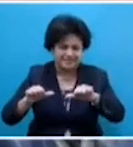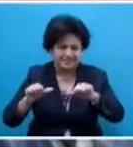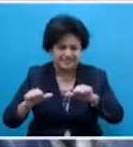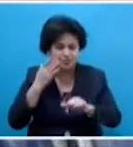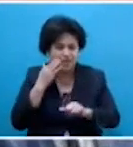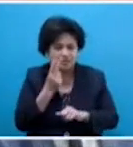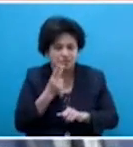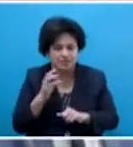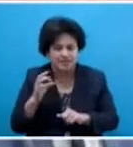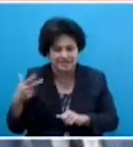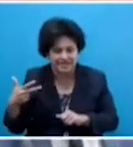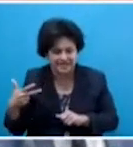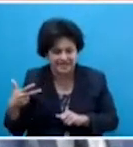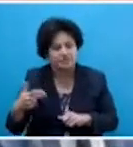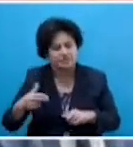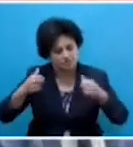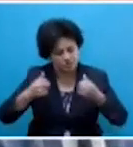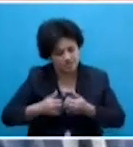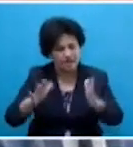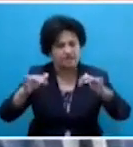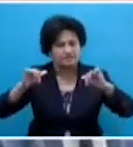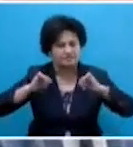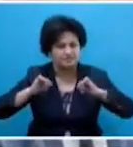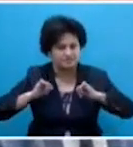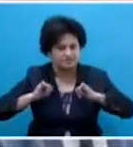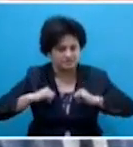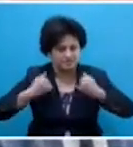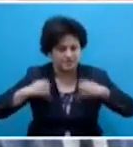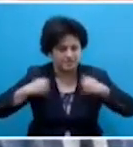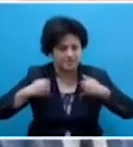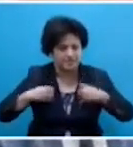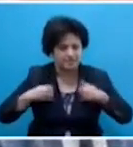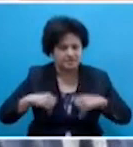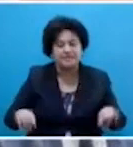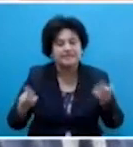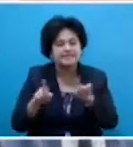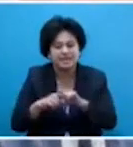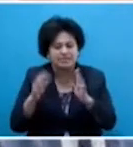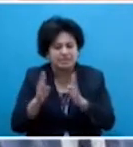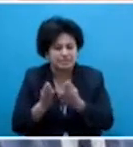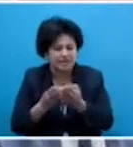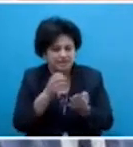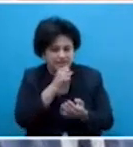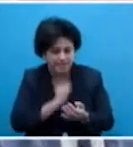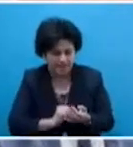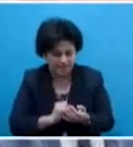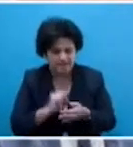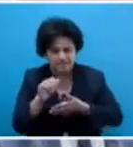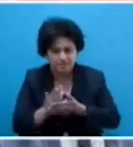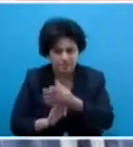implementation. Like St. Paul on the road to Damascus, the Prime Minister saw the light of an enduring